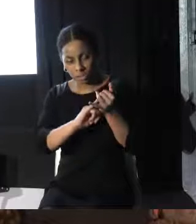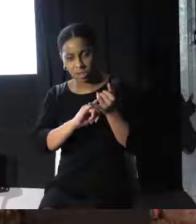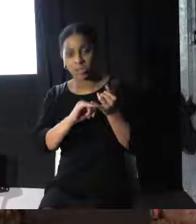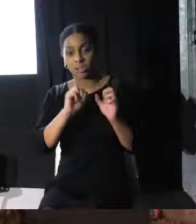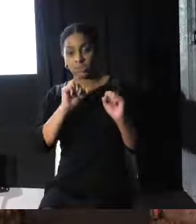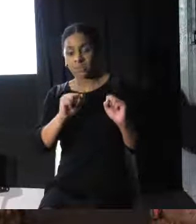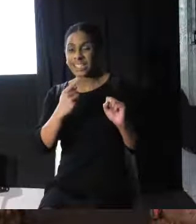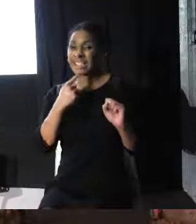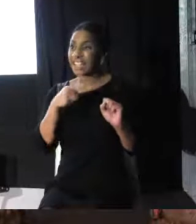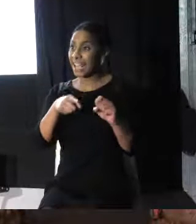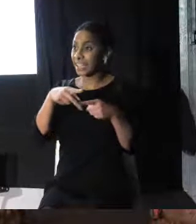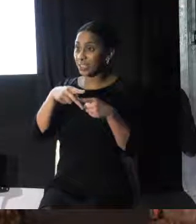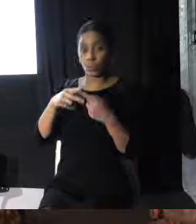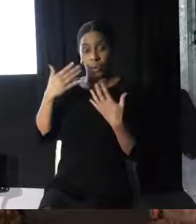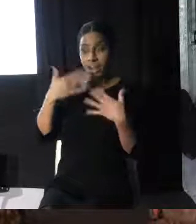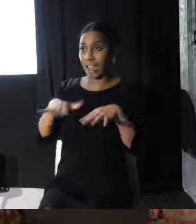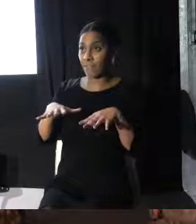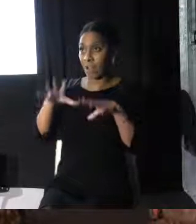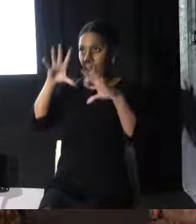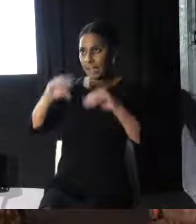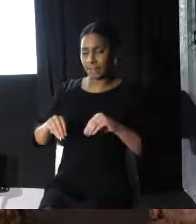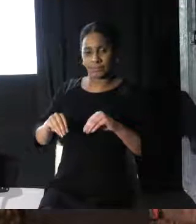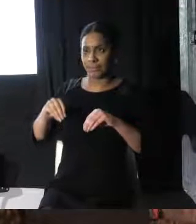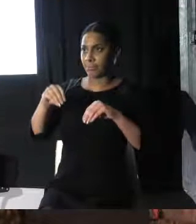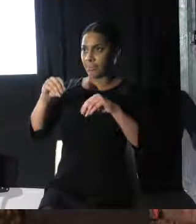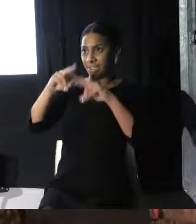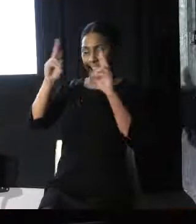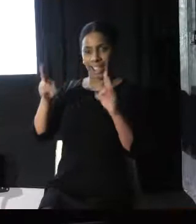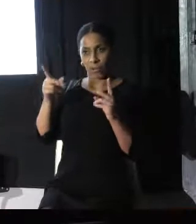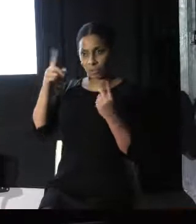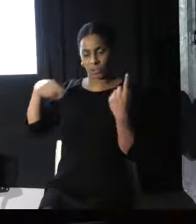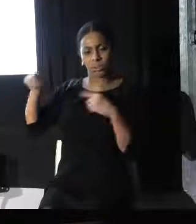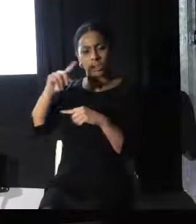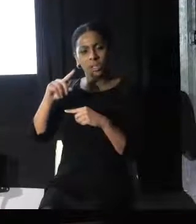never dismantle the master's house, that we need to think hard about the